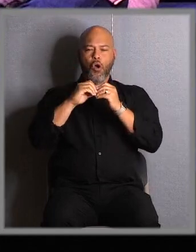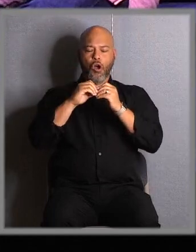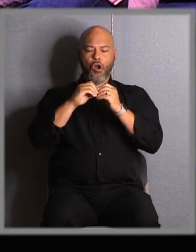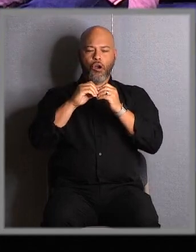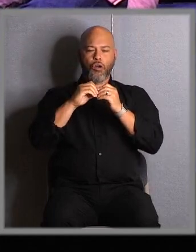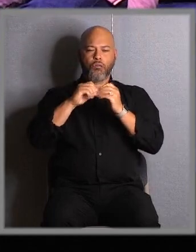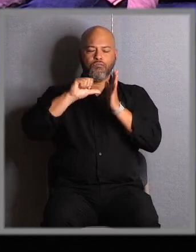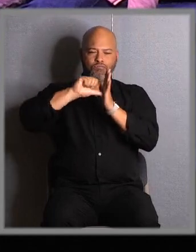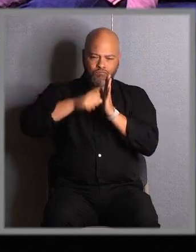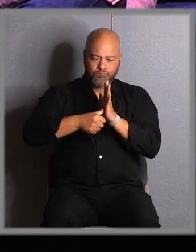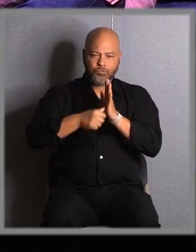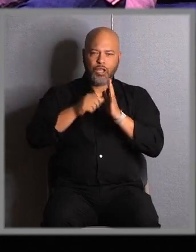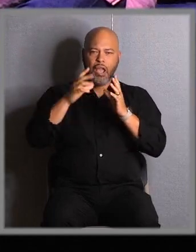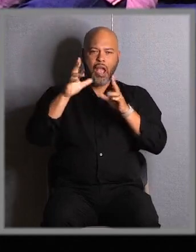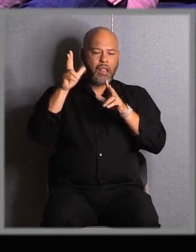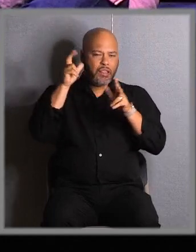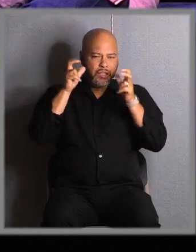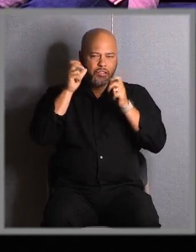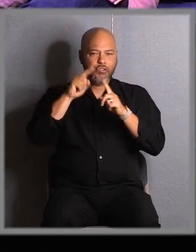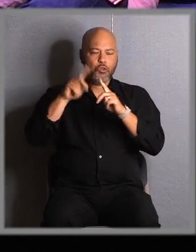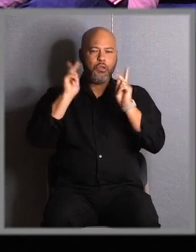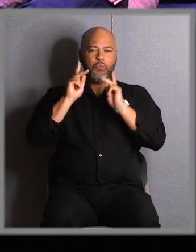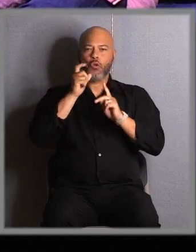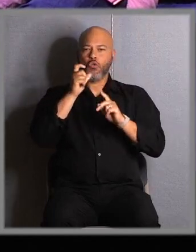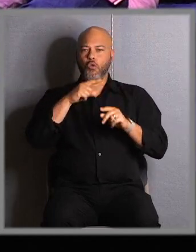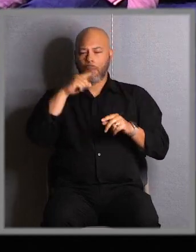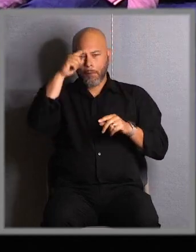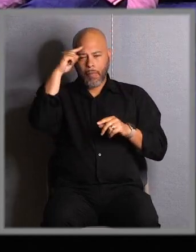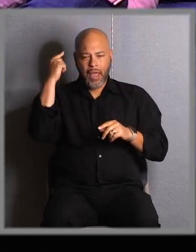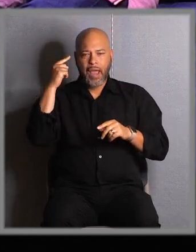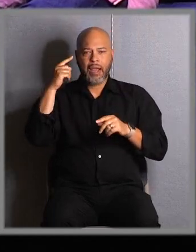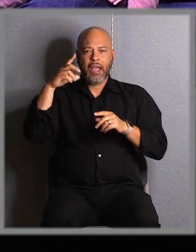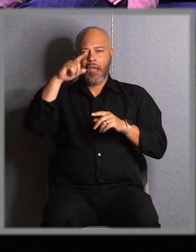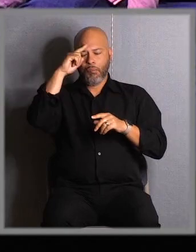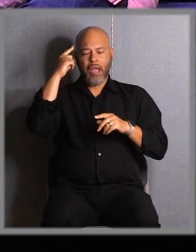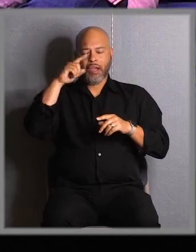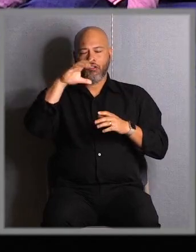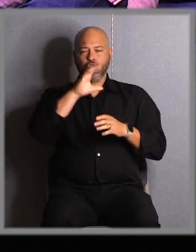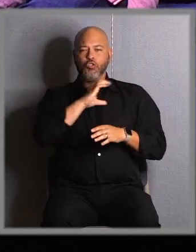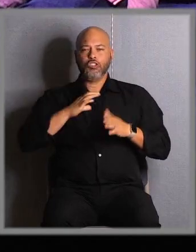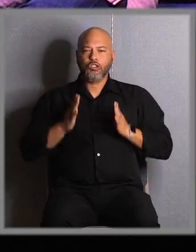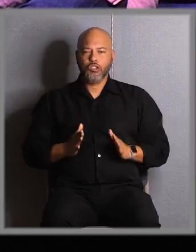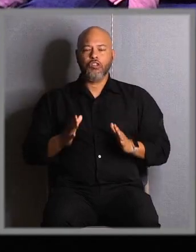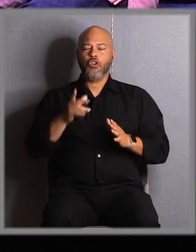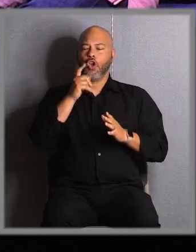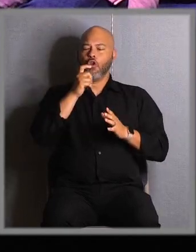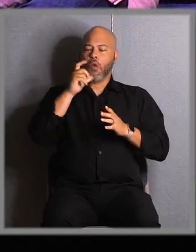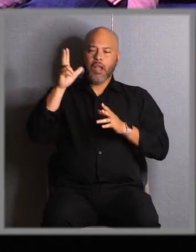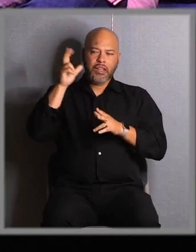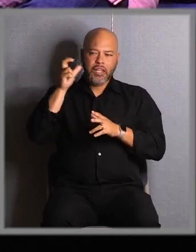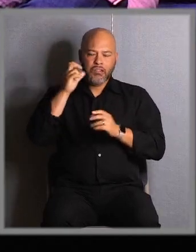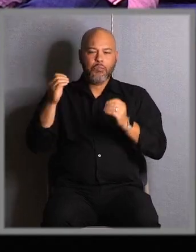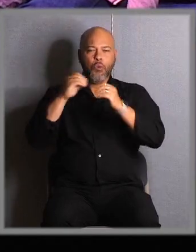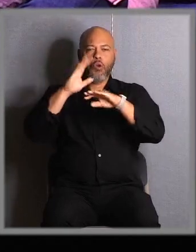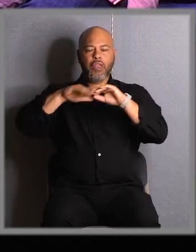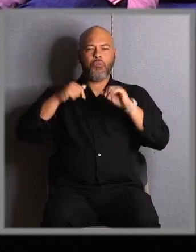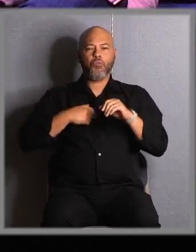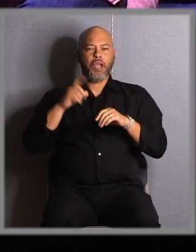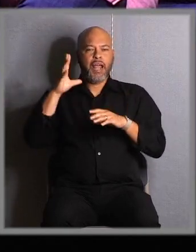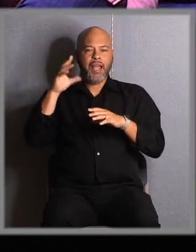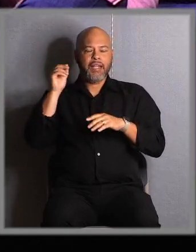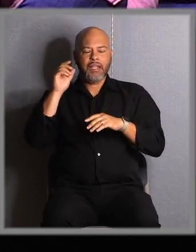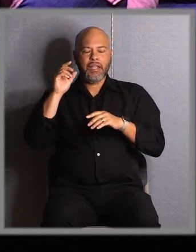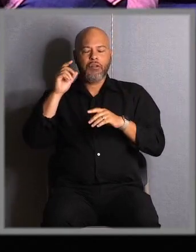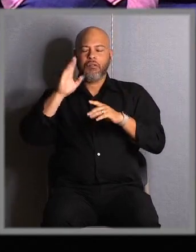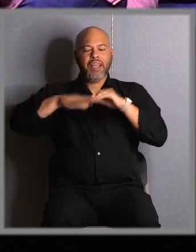to our black neighbors and our black brothers and sisters in Christ, and listen more than we talk. Lord,